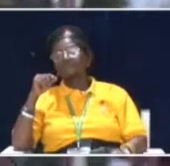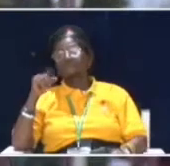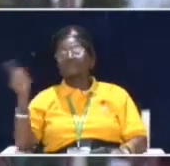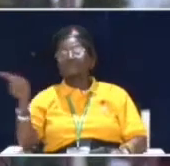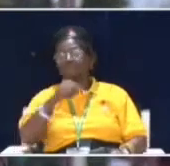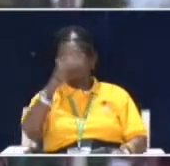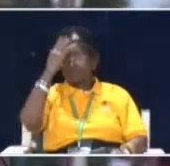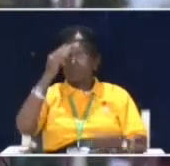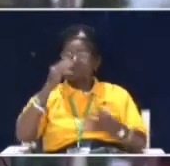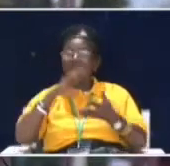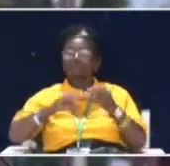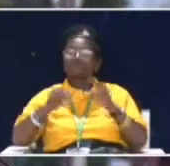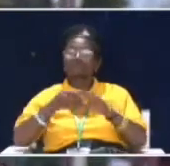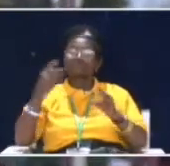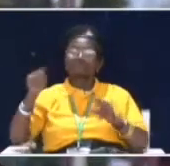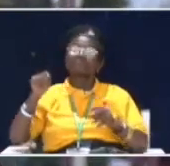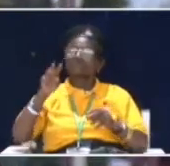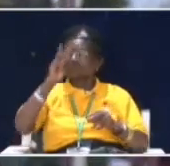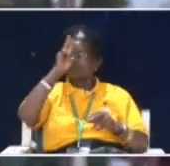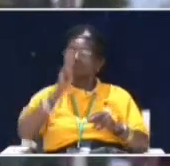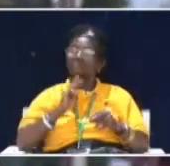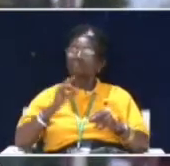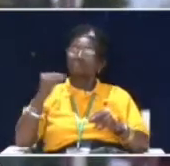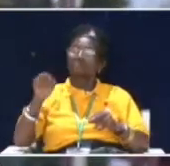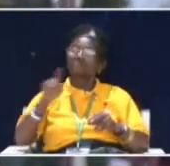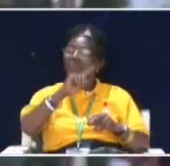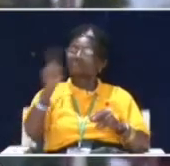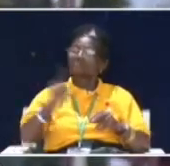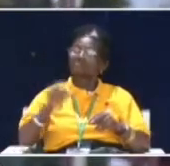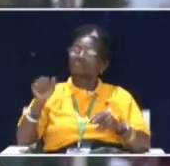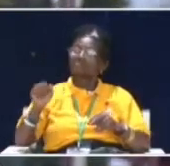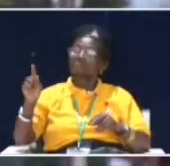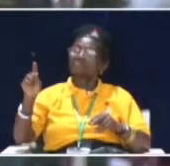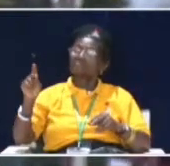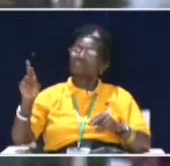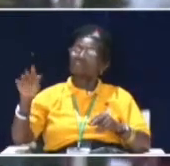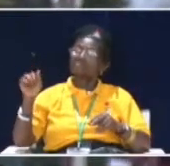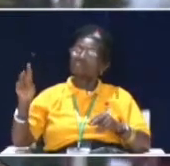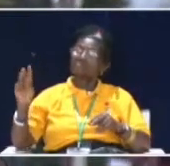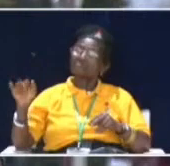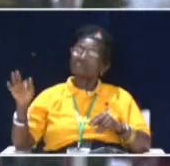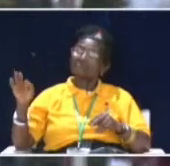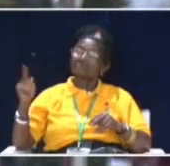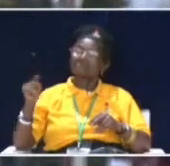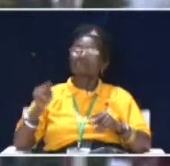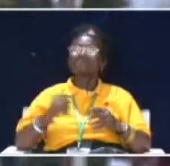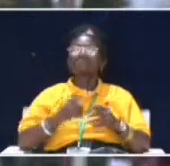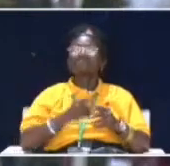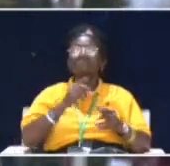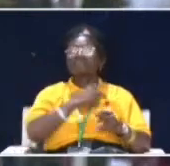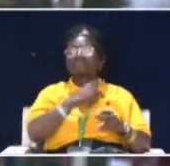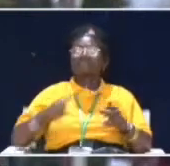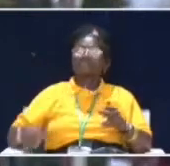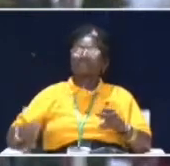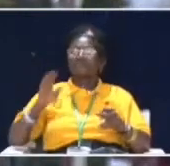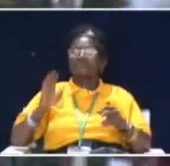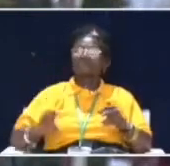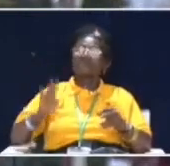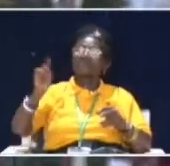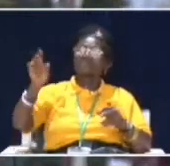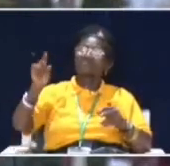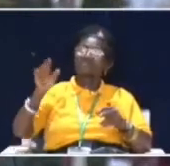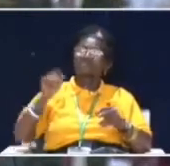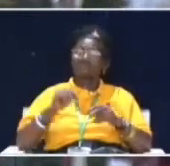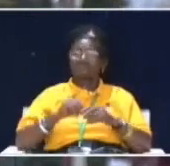the story of the widow of Zarephath. Nje mo itan ti obirin oku ara Sarefati. 1 Kings chapter 17. Iwe oba kini